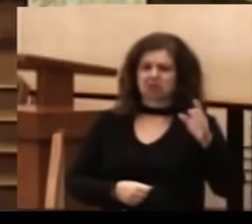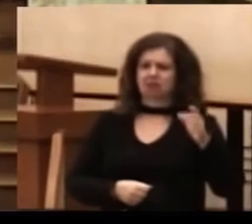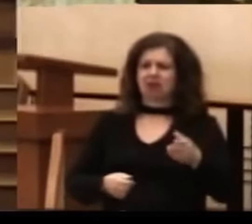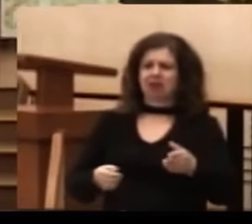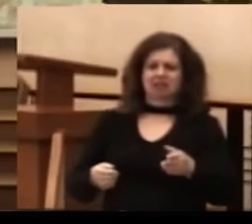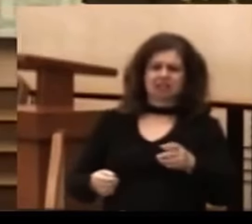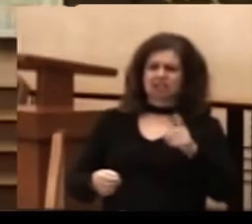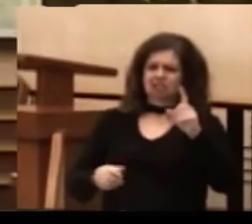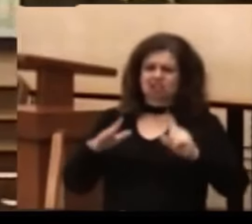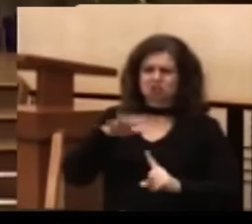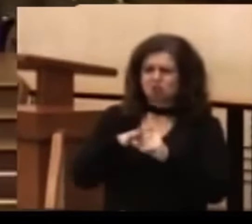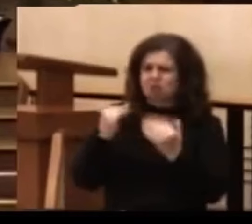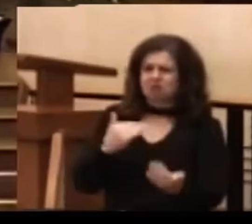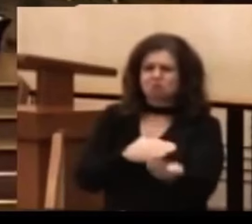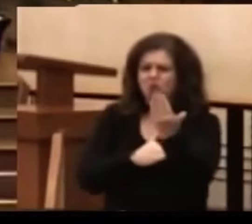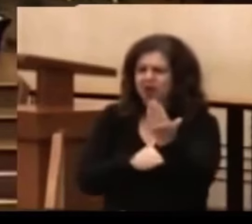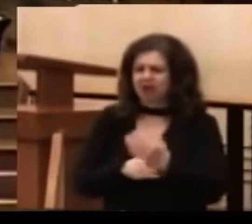You know,